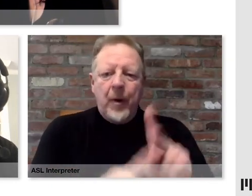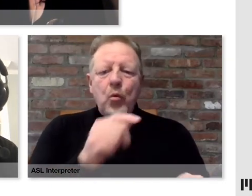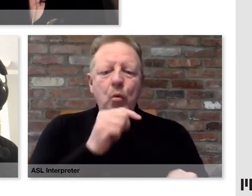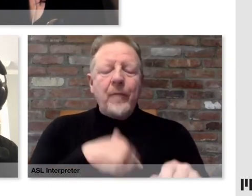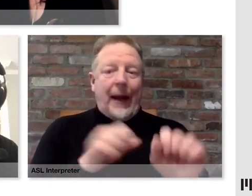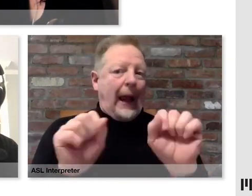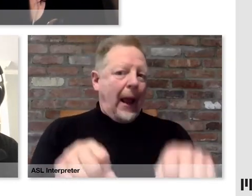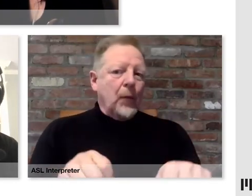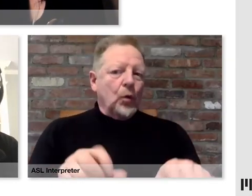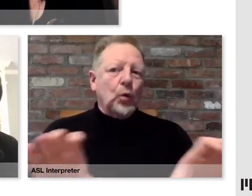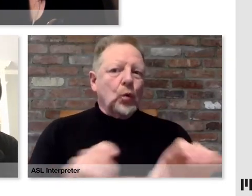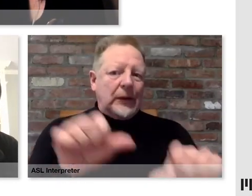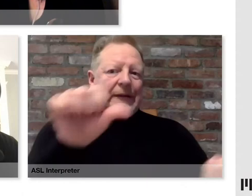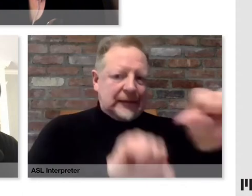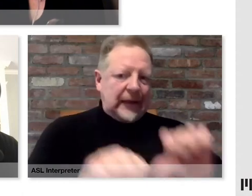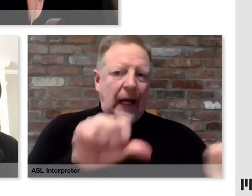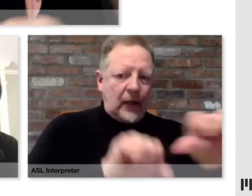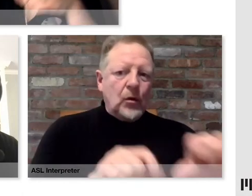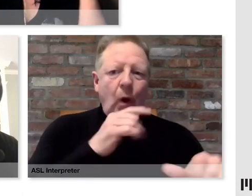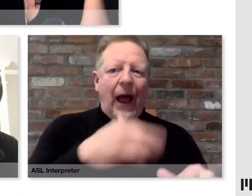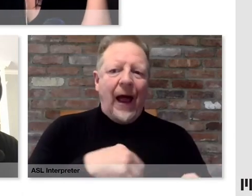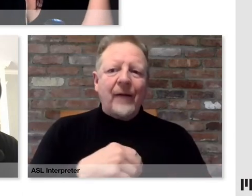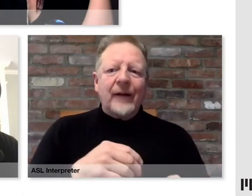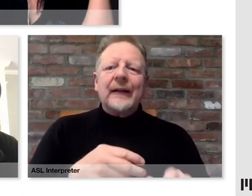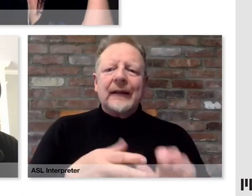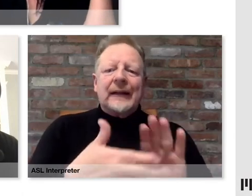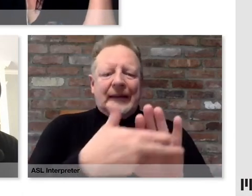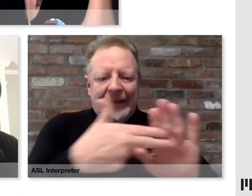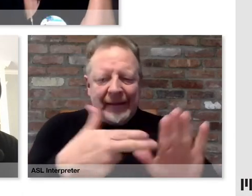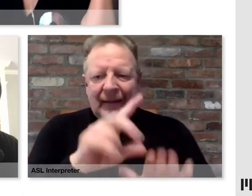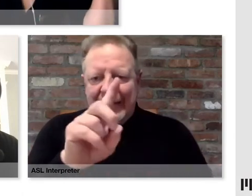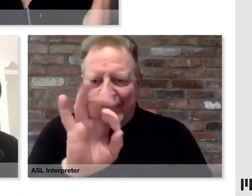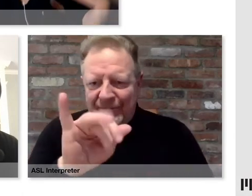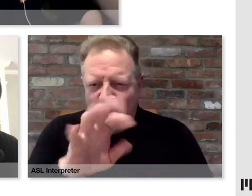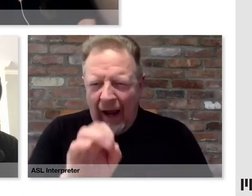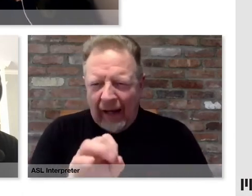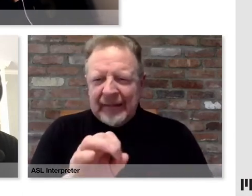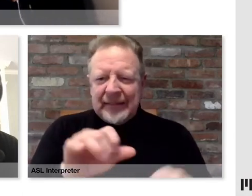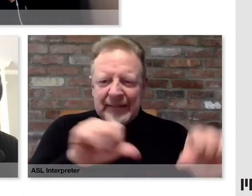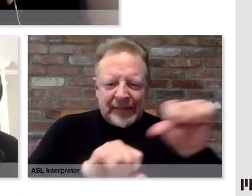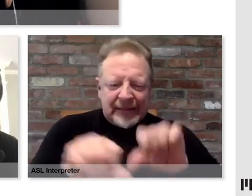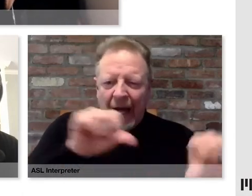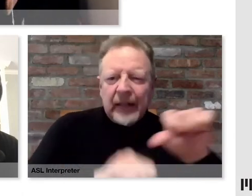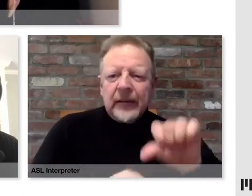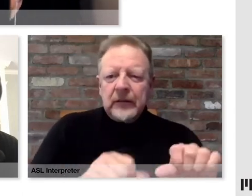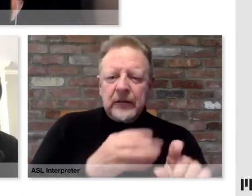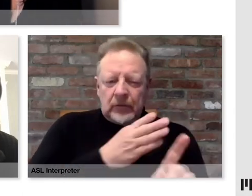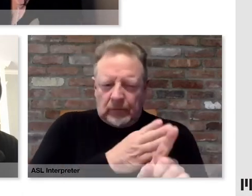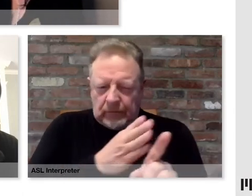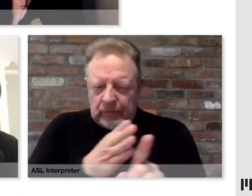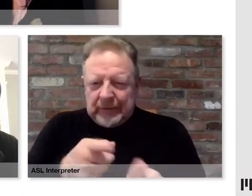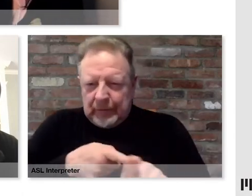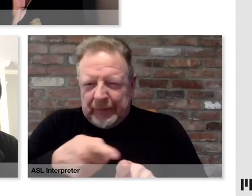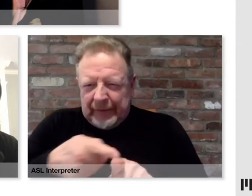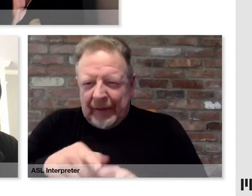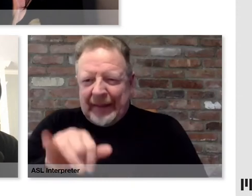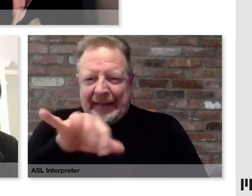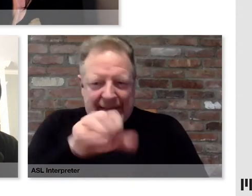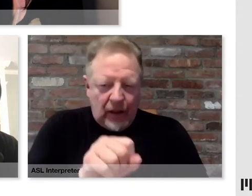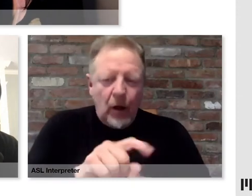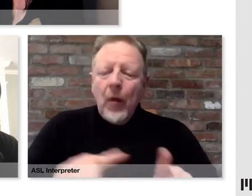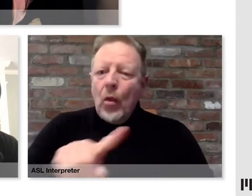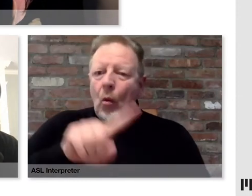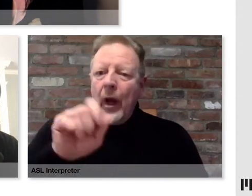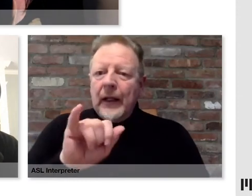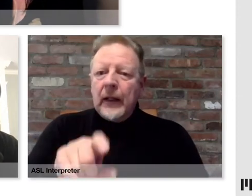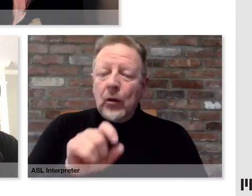to do science, who have got to define science, who've gotten to define mm-hmm. the symbology of science. And the right. question is, in